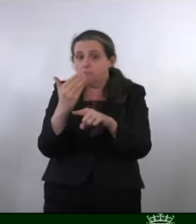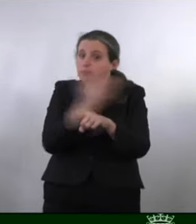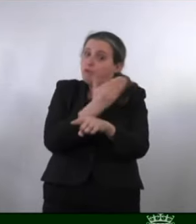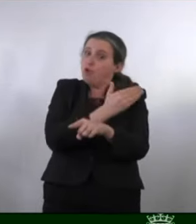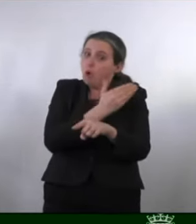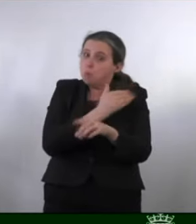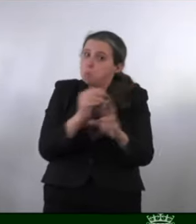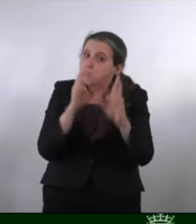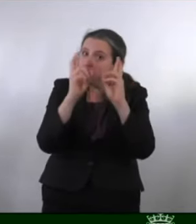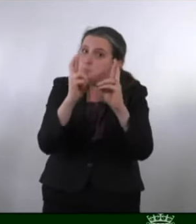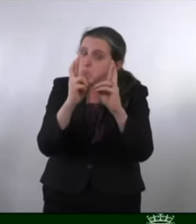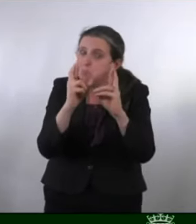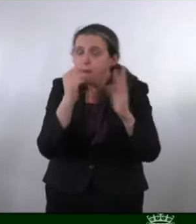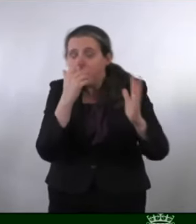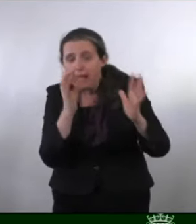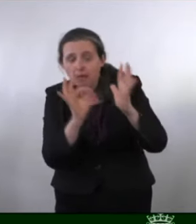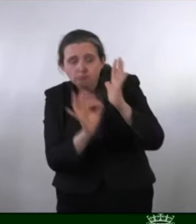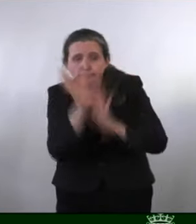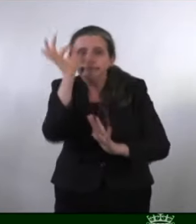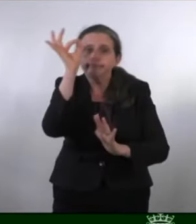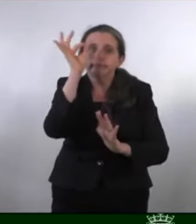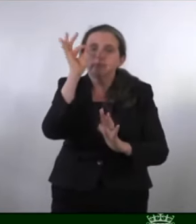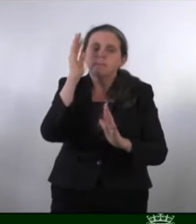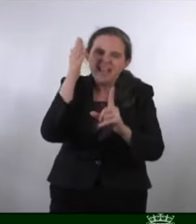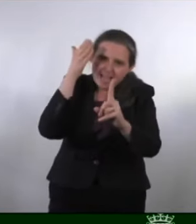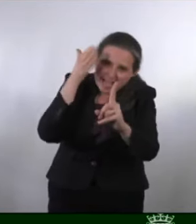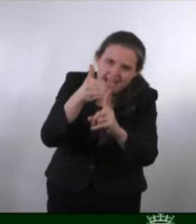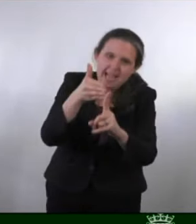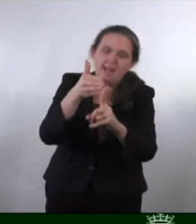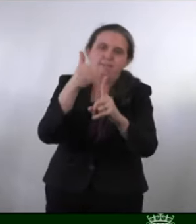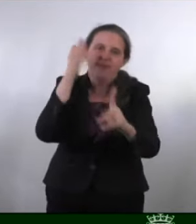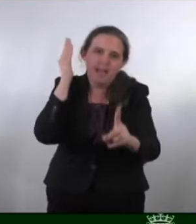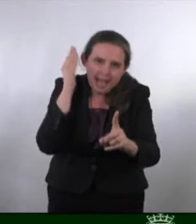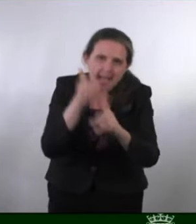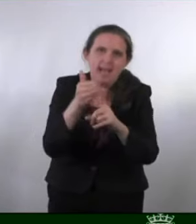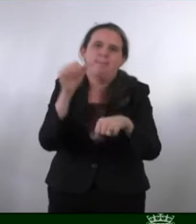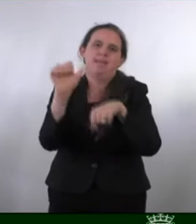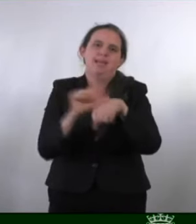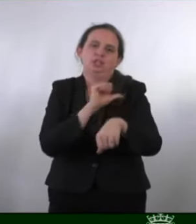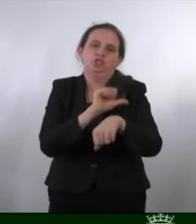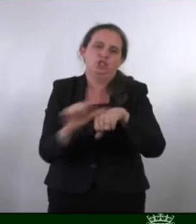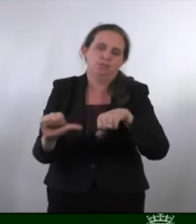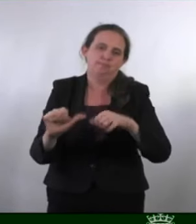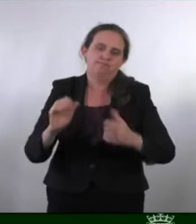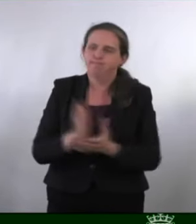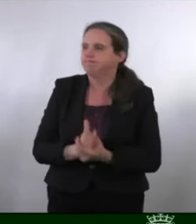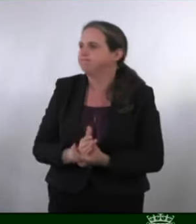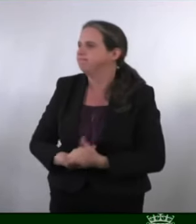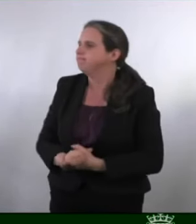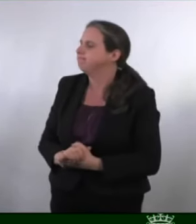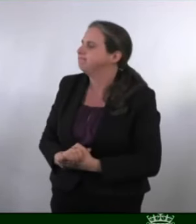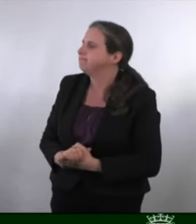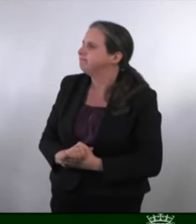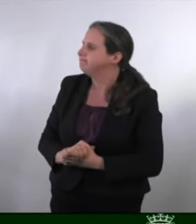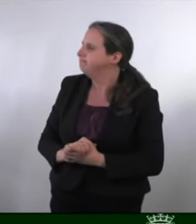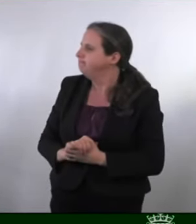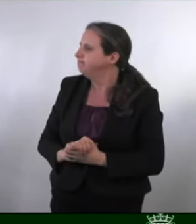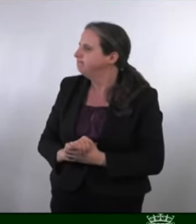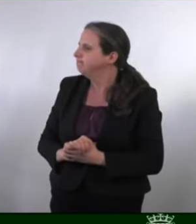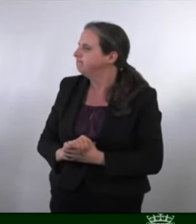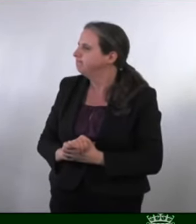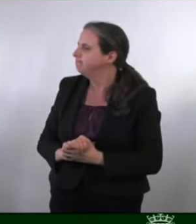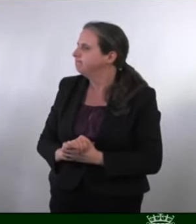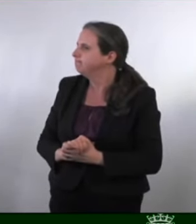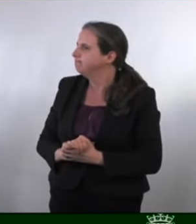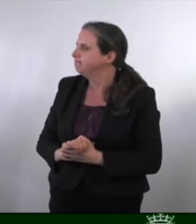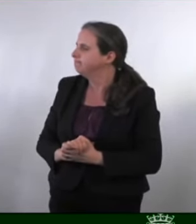to make considerable improvements before Easter, but we should aim for Easter. Steve Bryan. On the 2nd of November, I